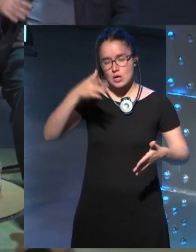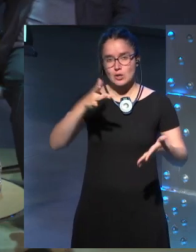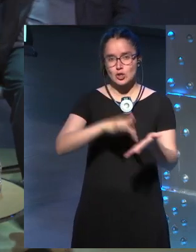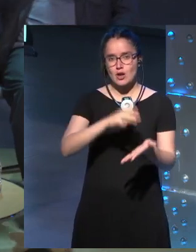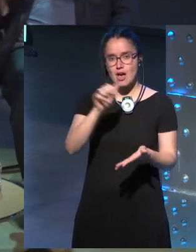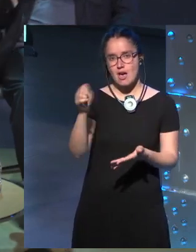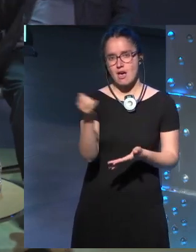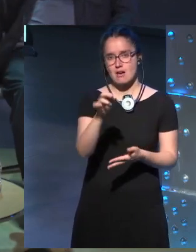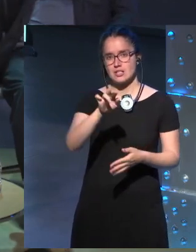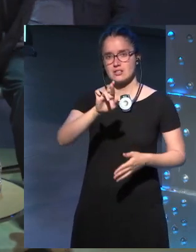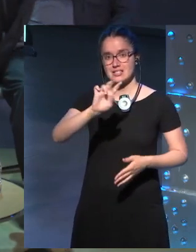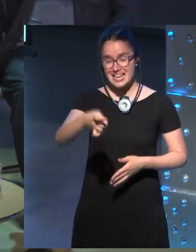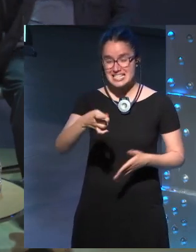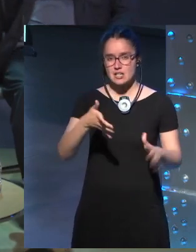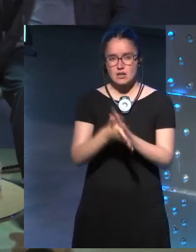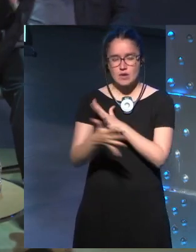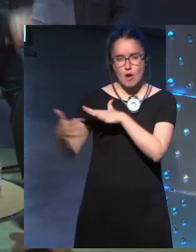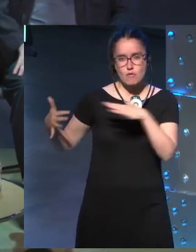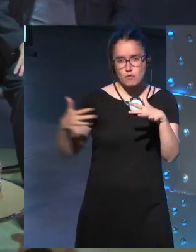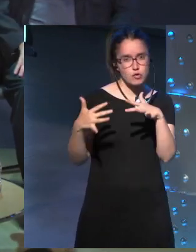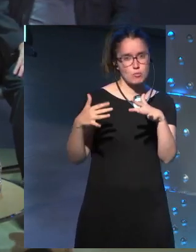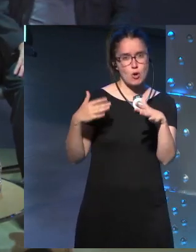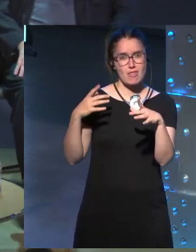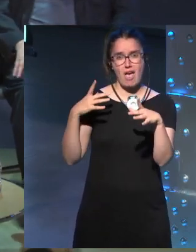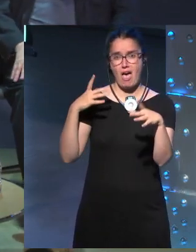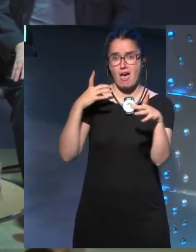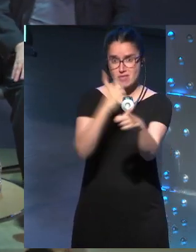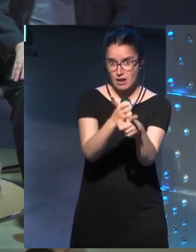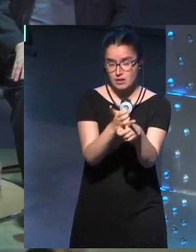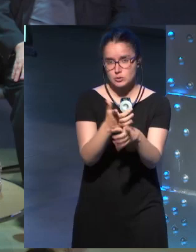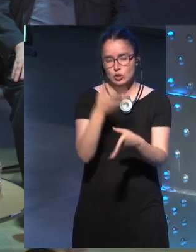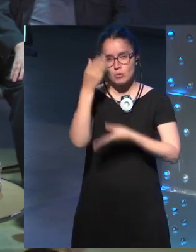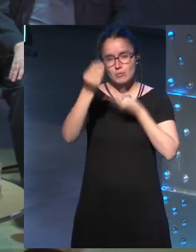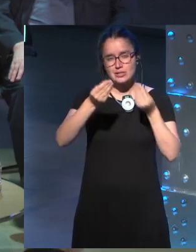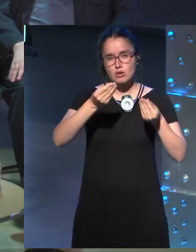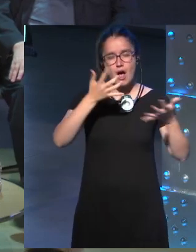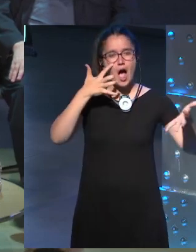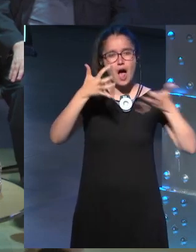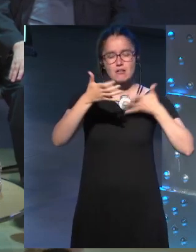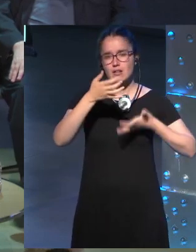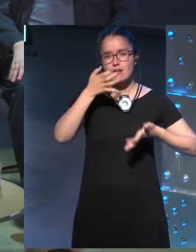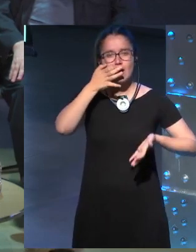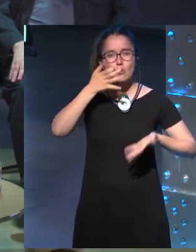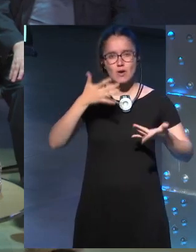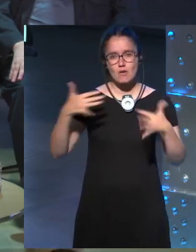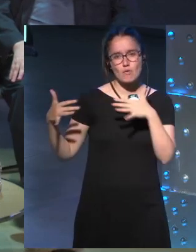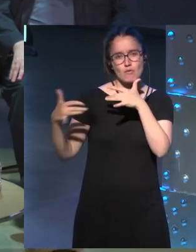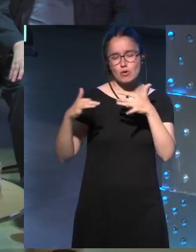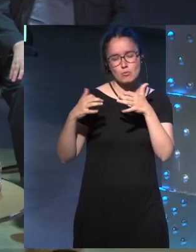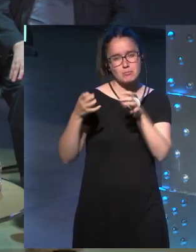celebrated that much when Ajax came along with that offensive football. But I think that real art